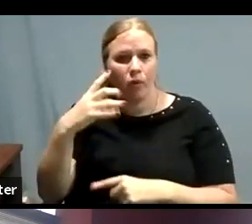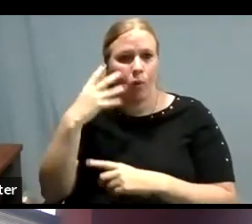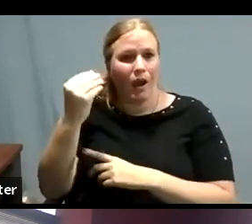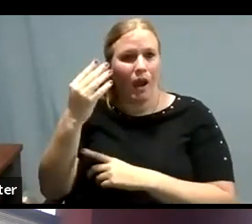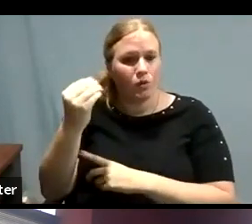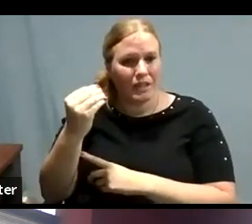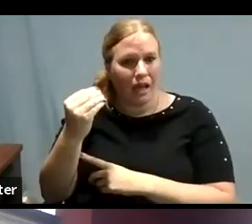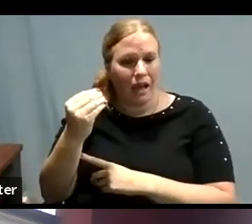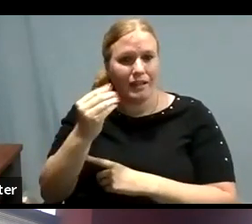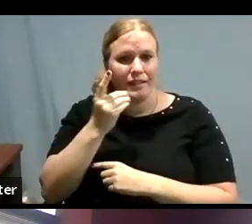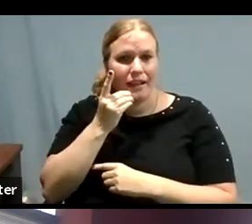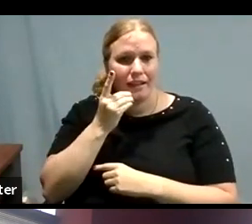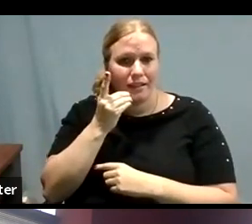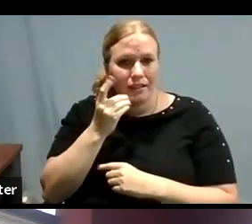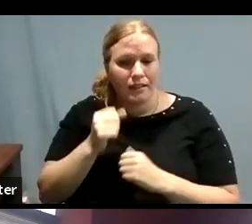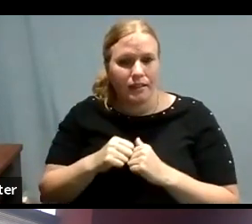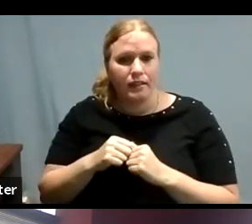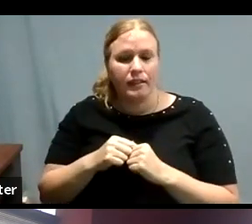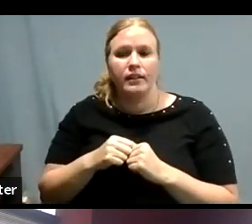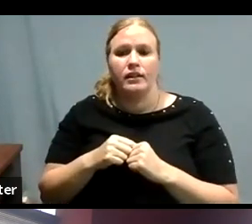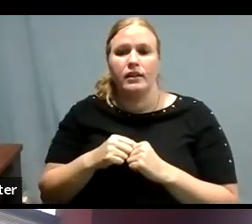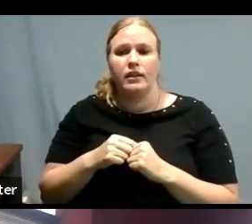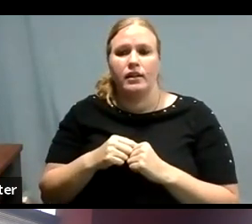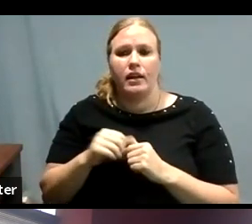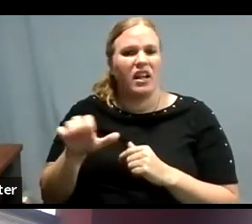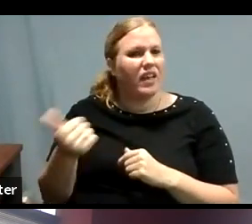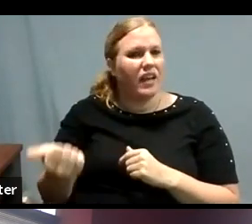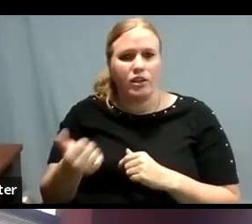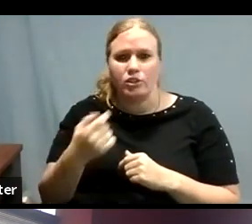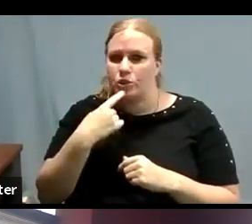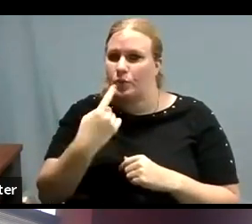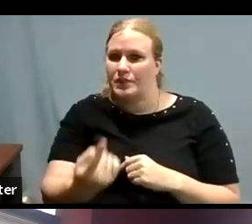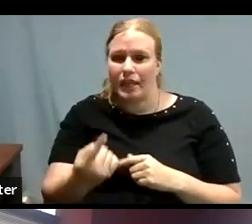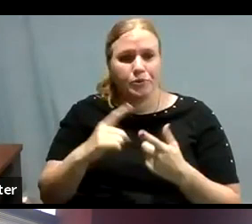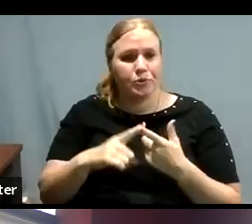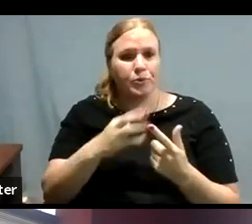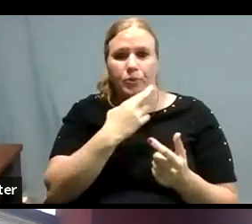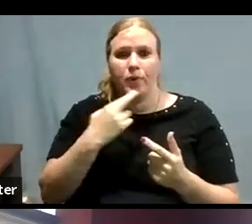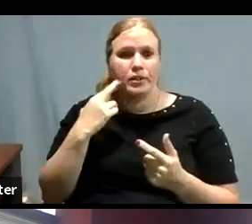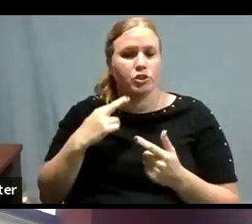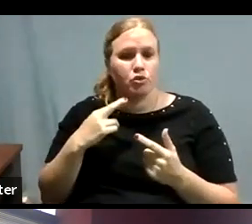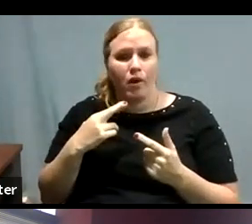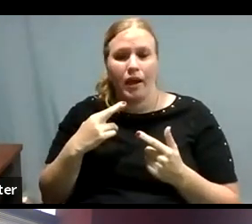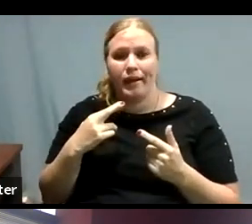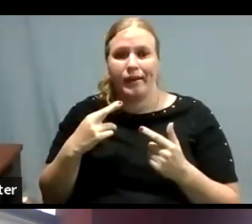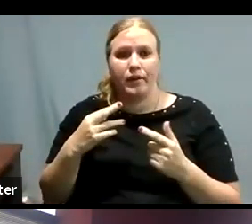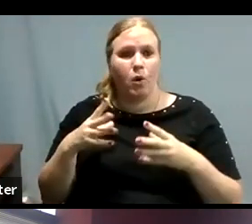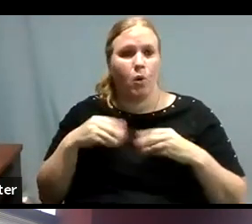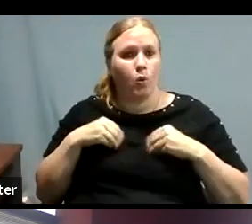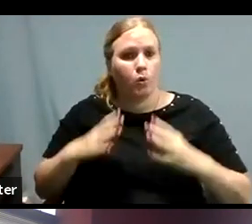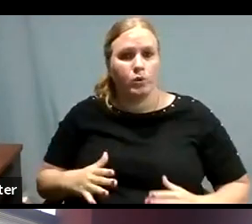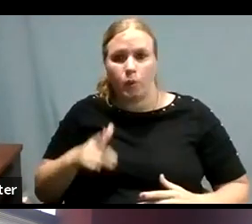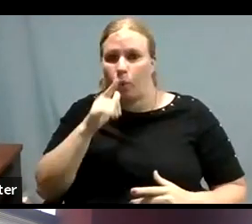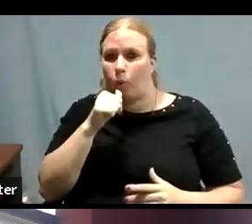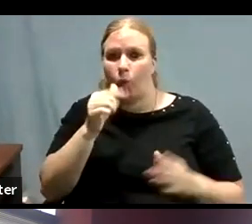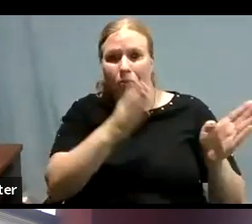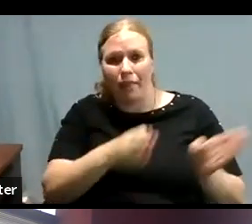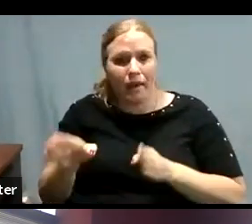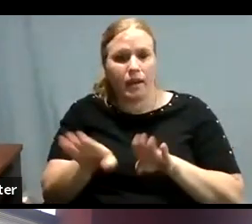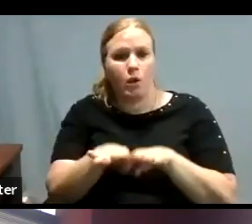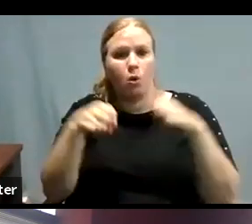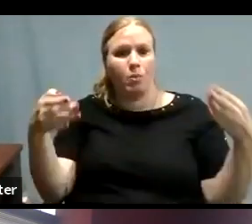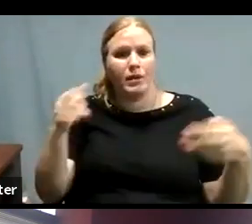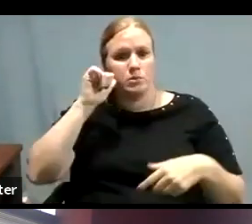any other, Mayor, you spoke briefly to this, but anything else you'd say to restaurant owners in particular that are planning to open tomorrow about how they can do so